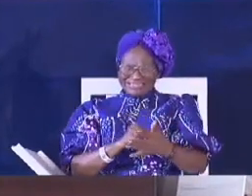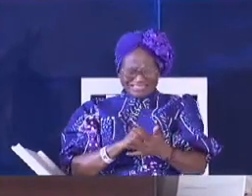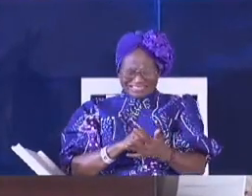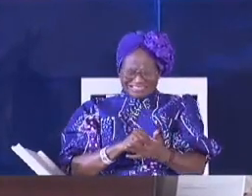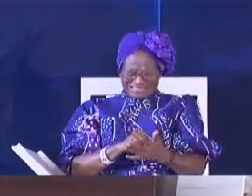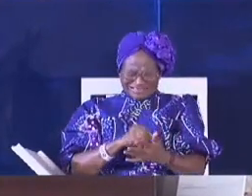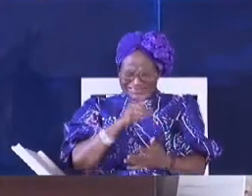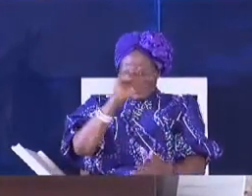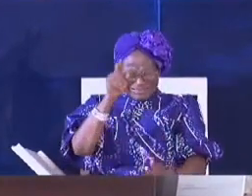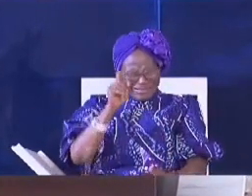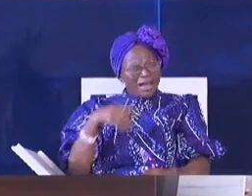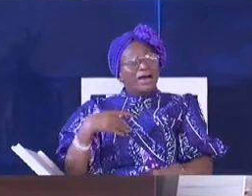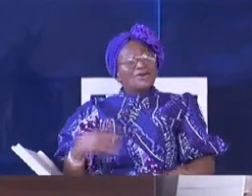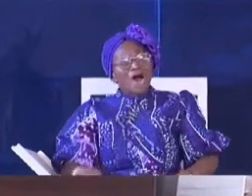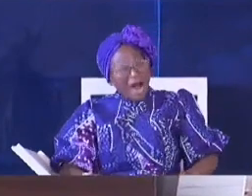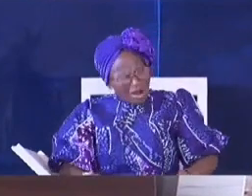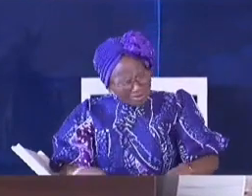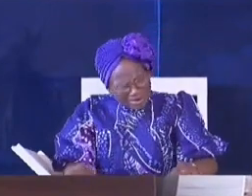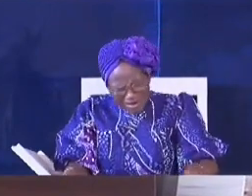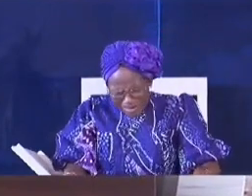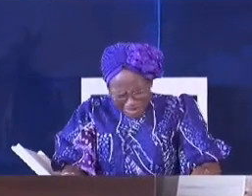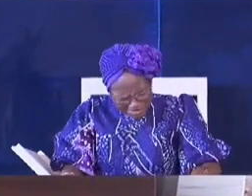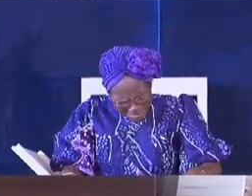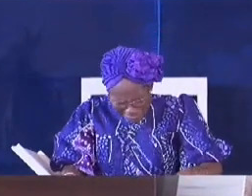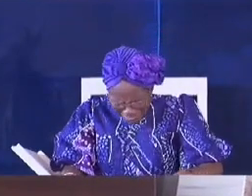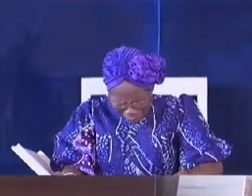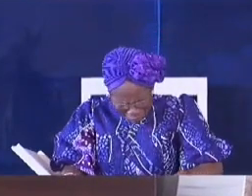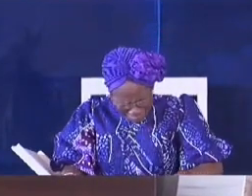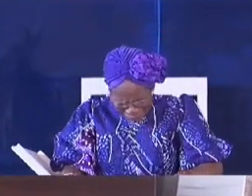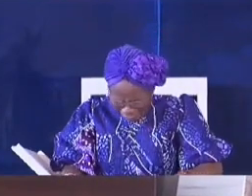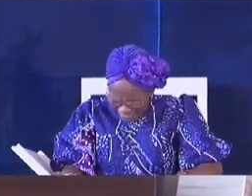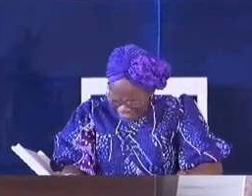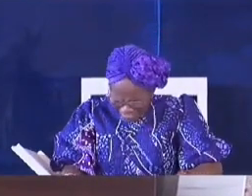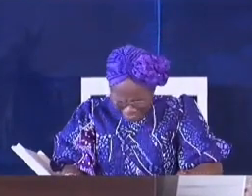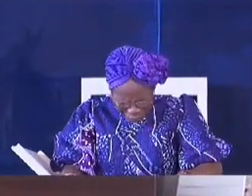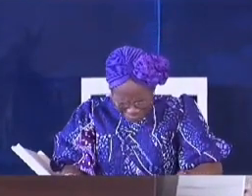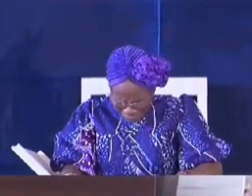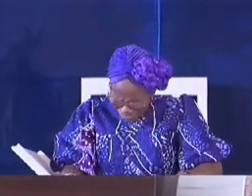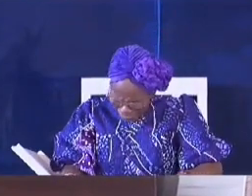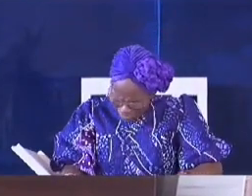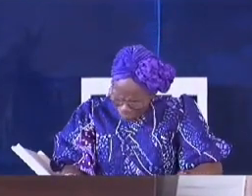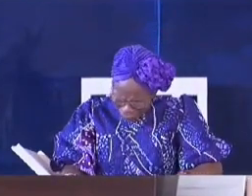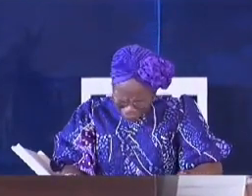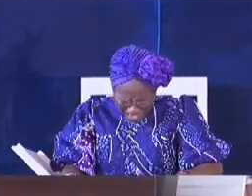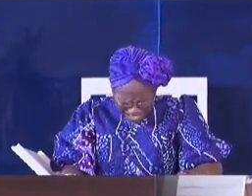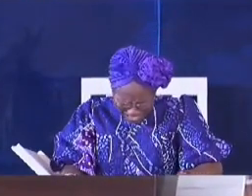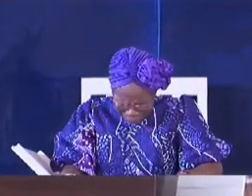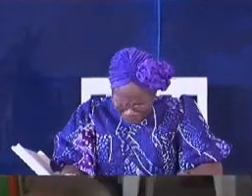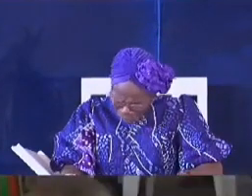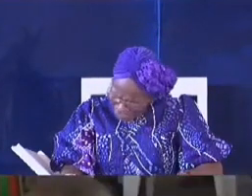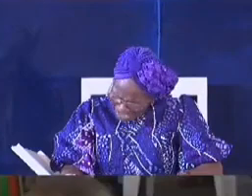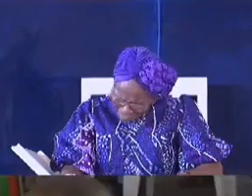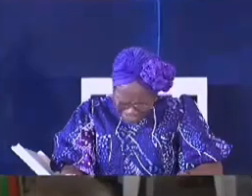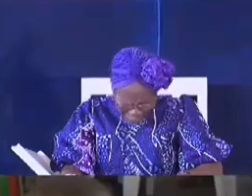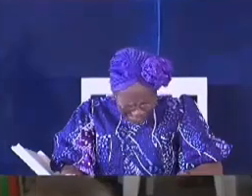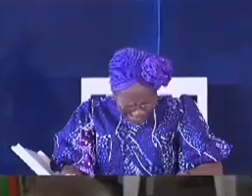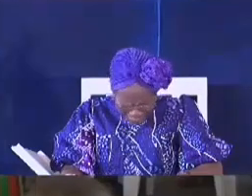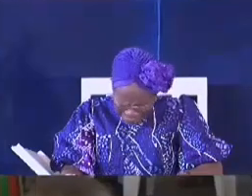hard. Something very, very hard. No matter how hard, ask God.